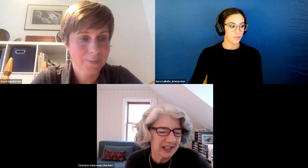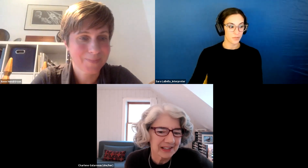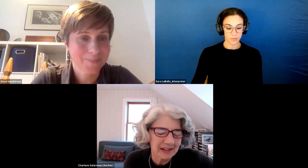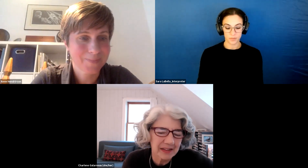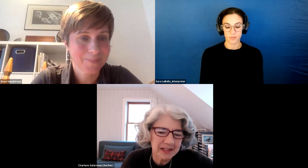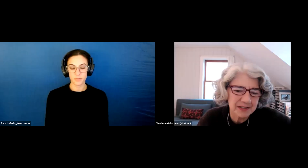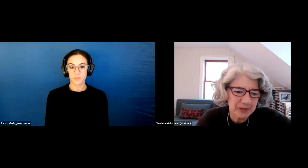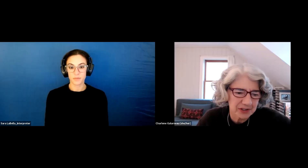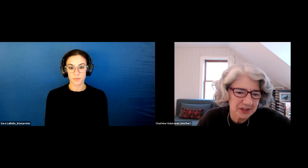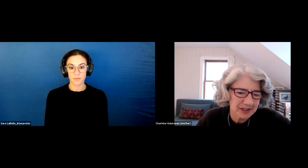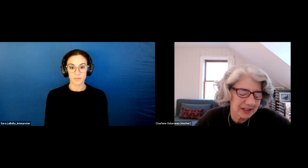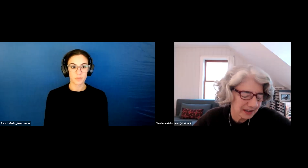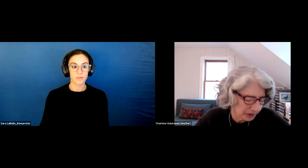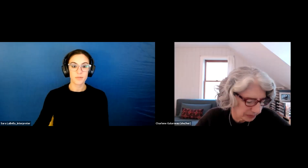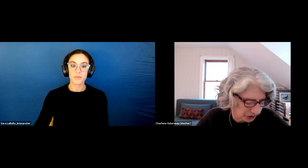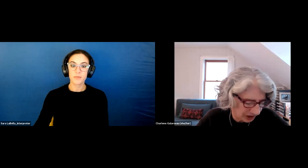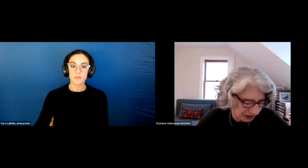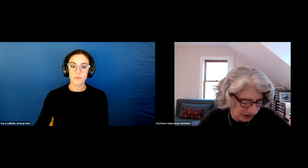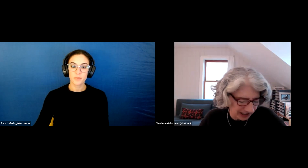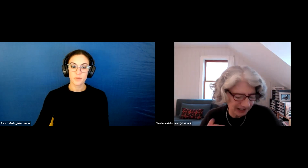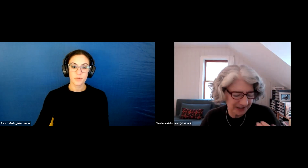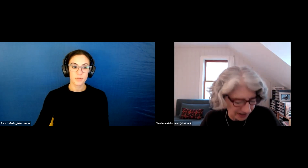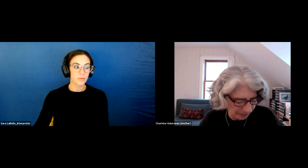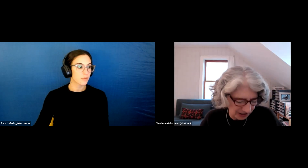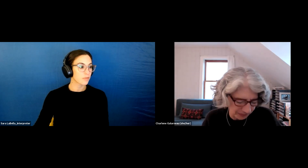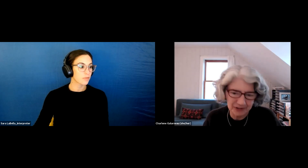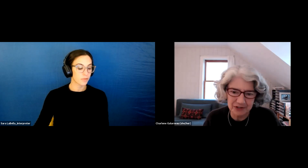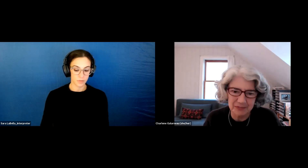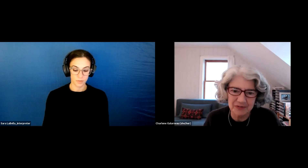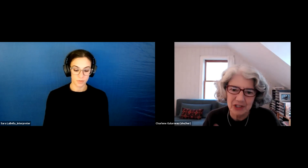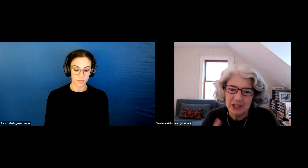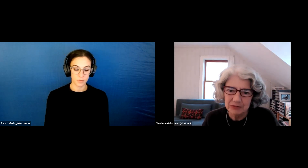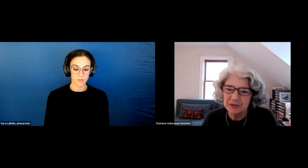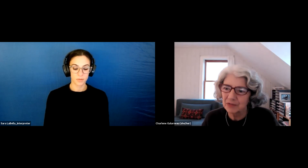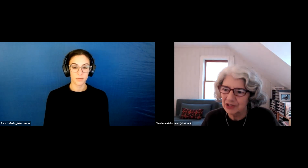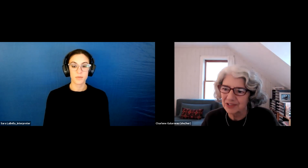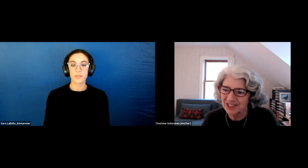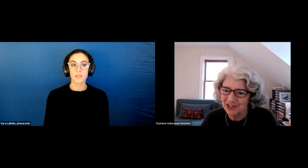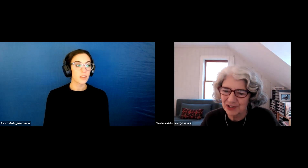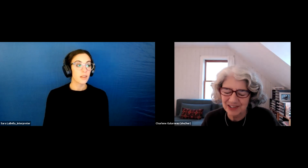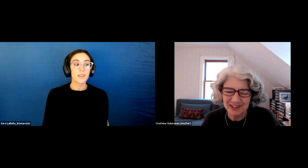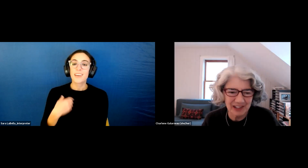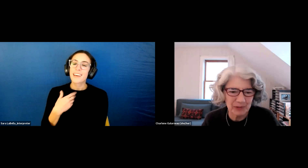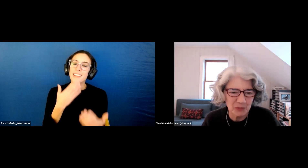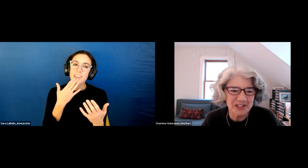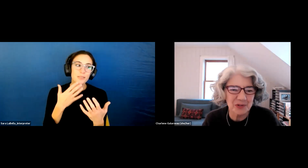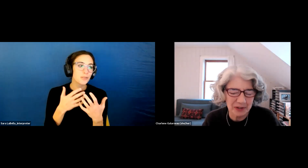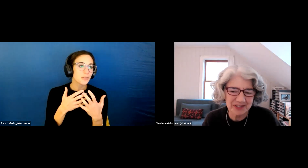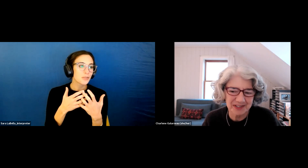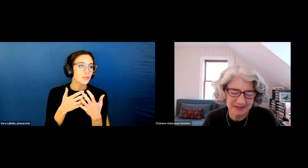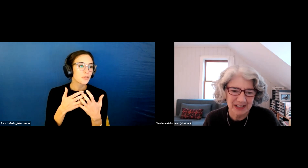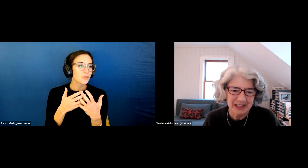Great. Anne, thanks so much. I really appreciate you taking us a step deeper in terms of roots of racialization and naming